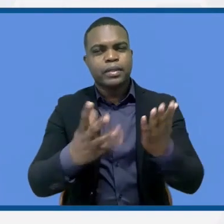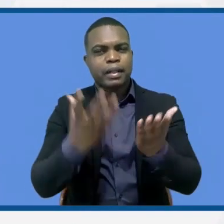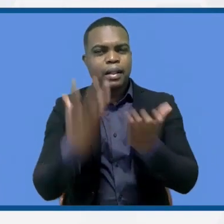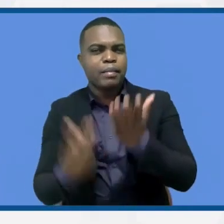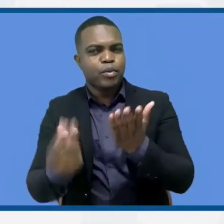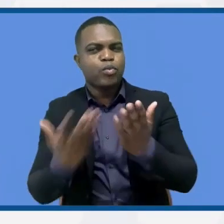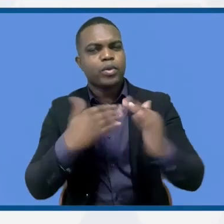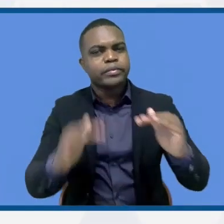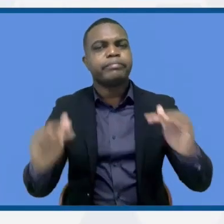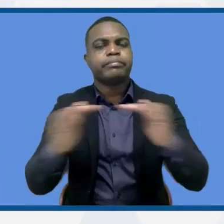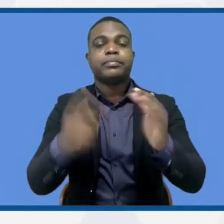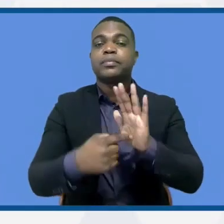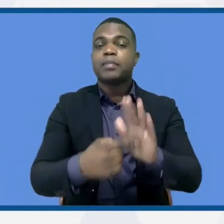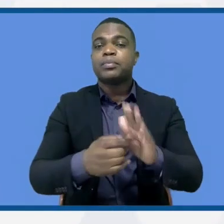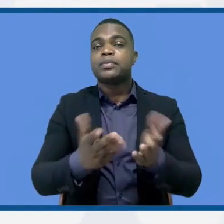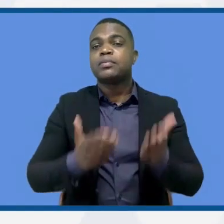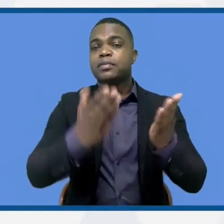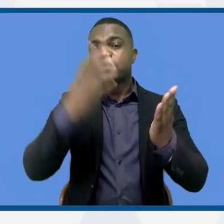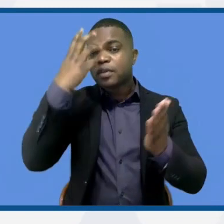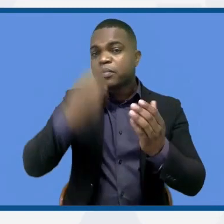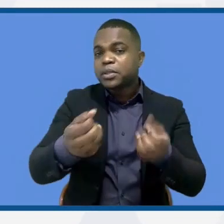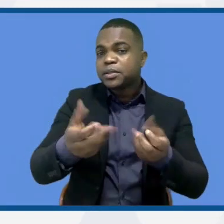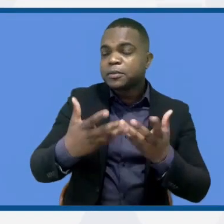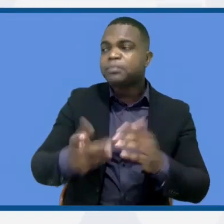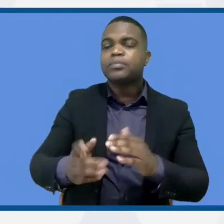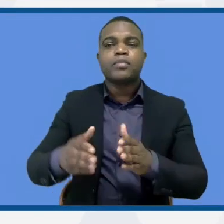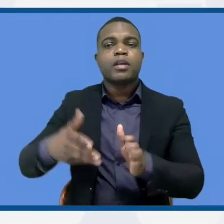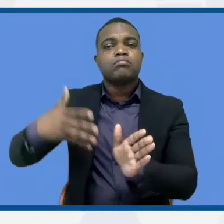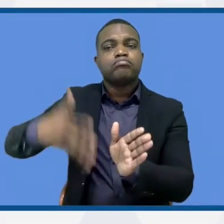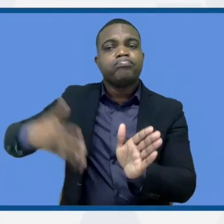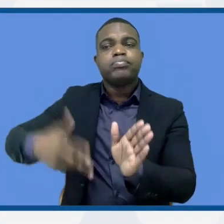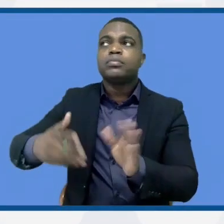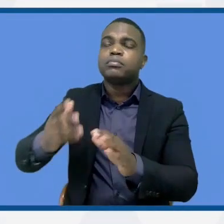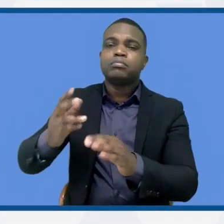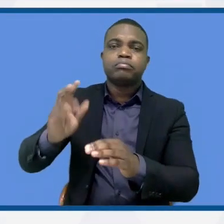something important here. Latin America is the most unequal